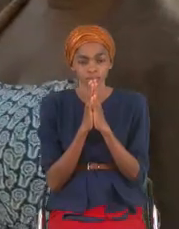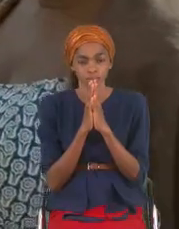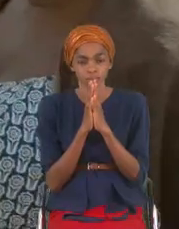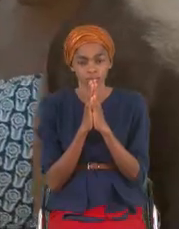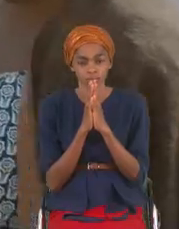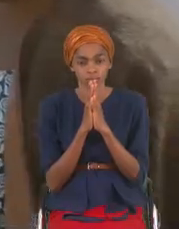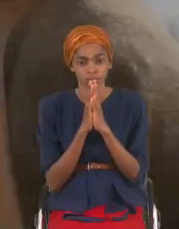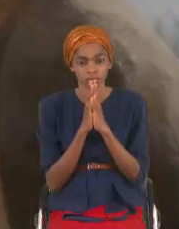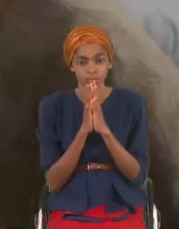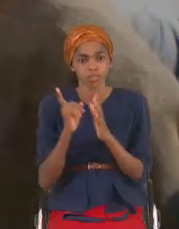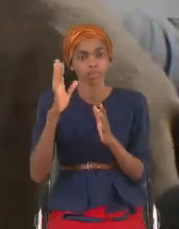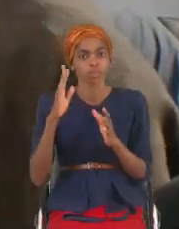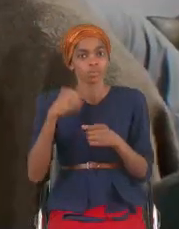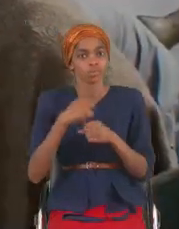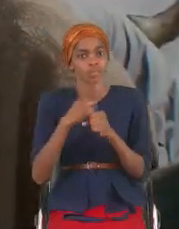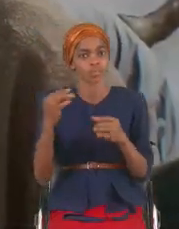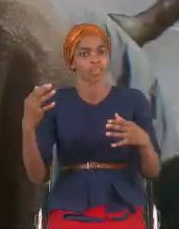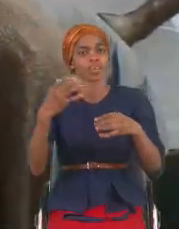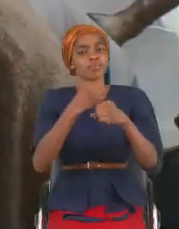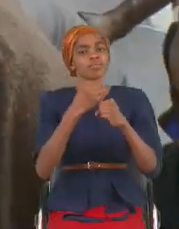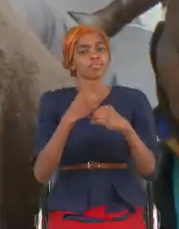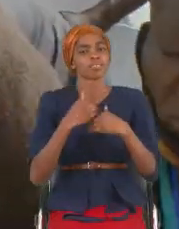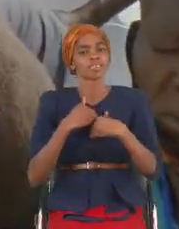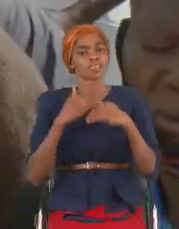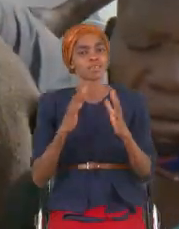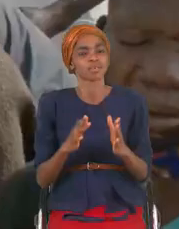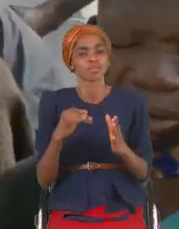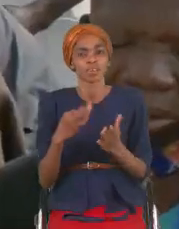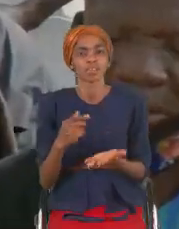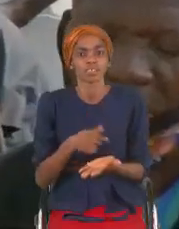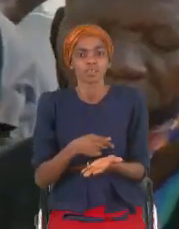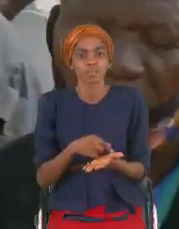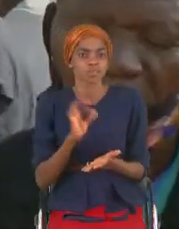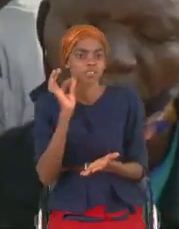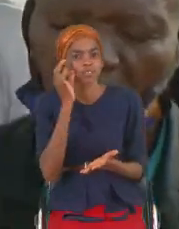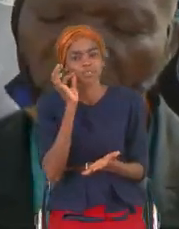Make you a possessor of the gospel fruits,